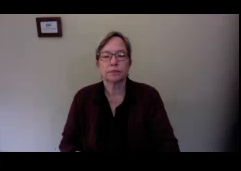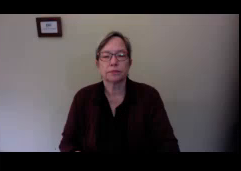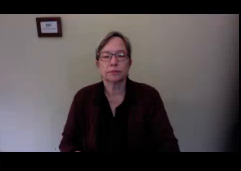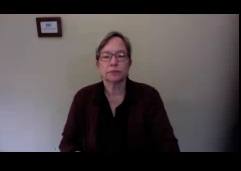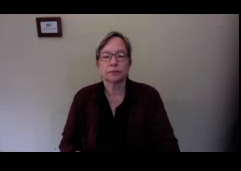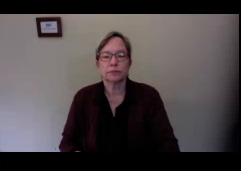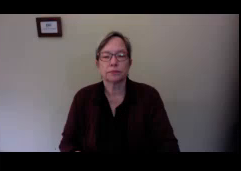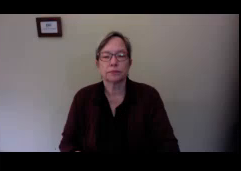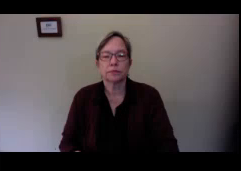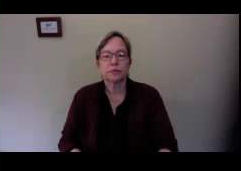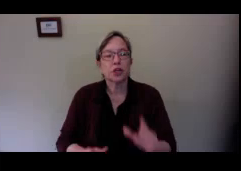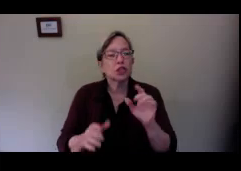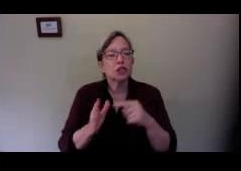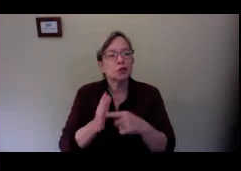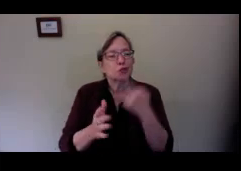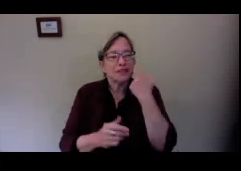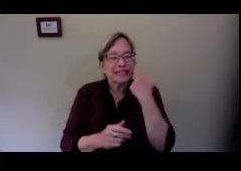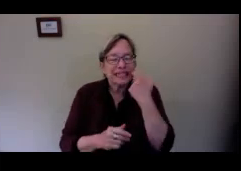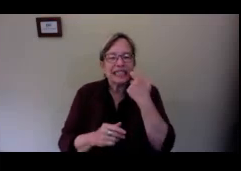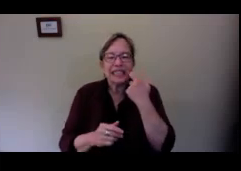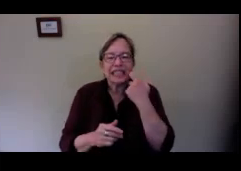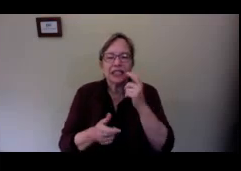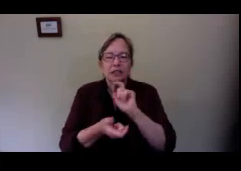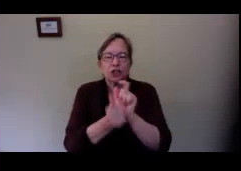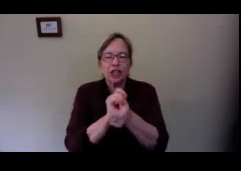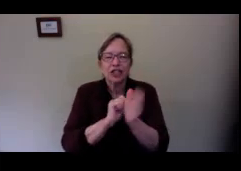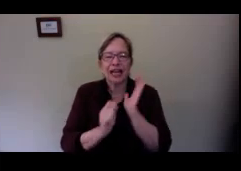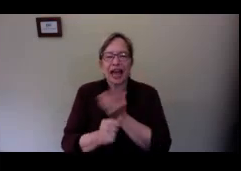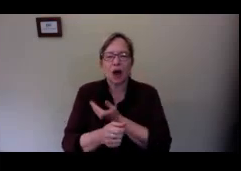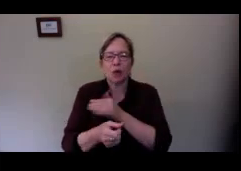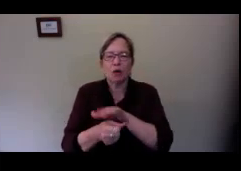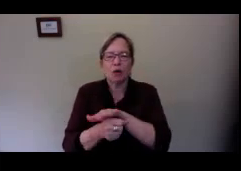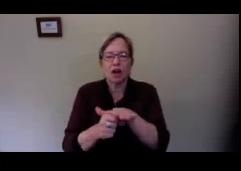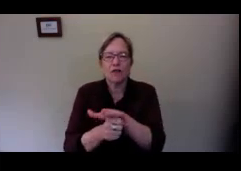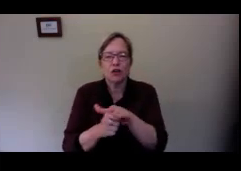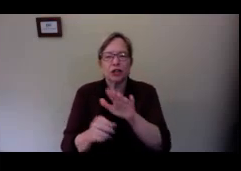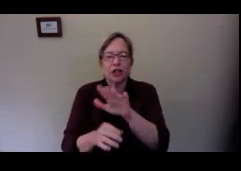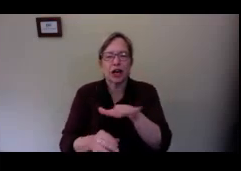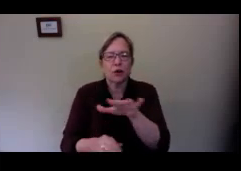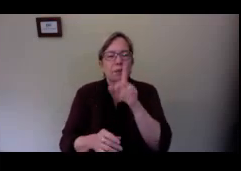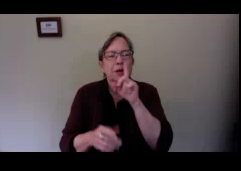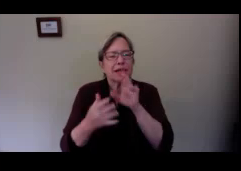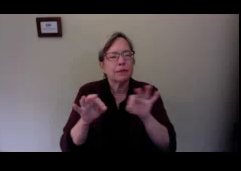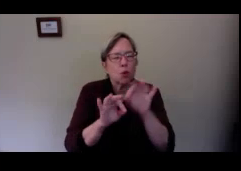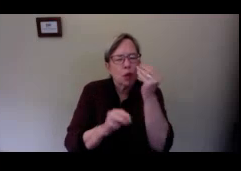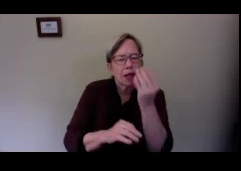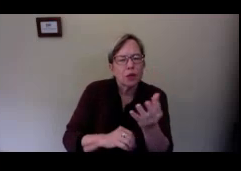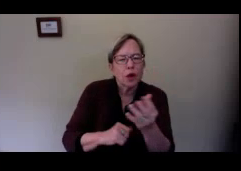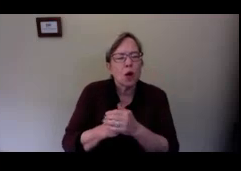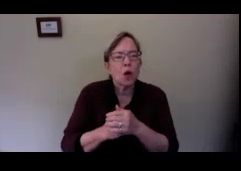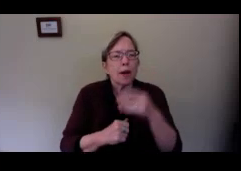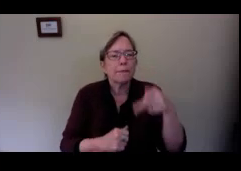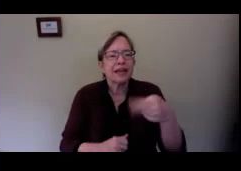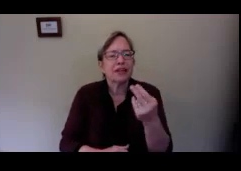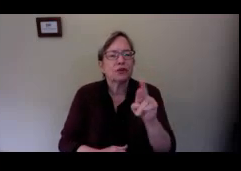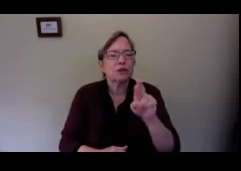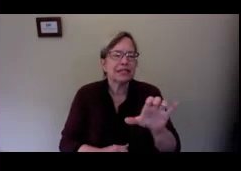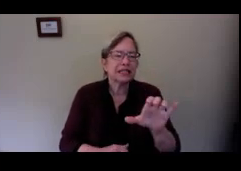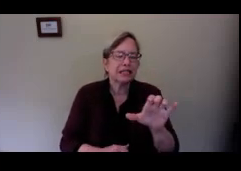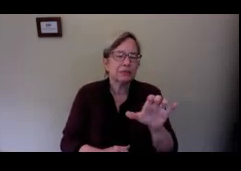recently redefined our coverage areas. But what's important to know about this slide, Pennsylvania Human Relations Commission is about